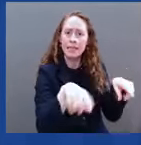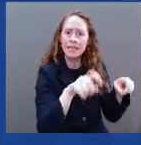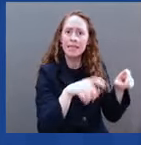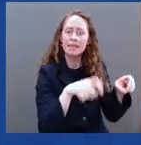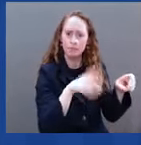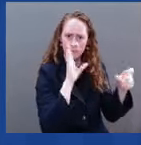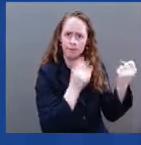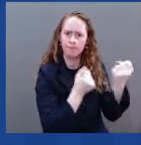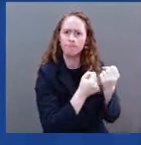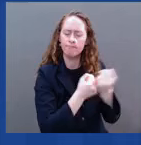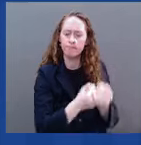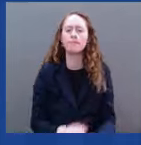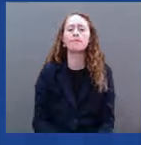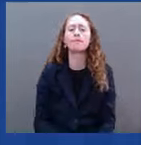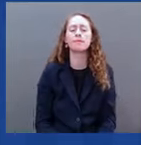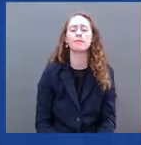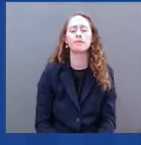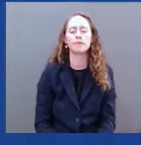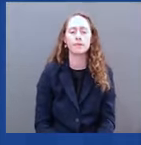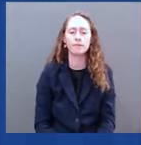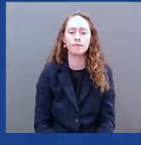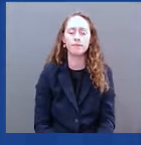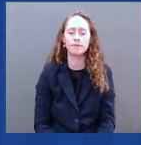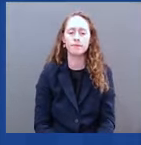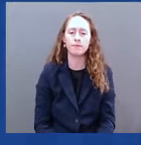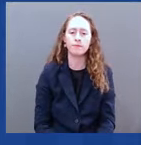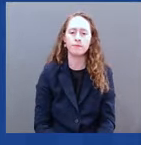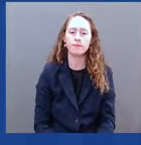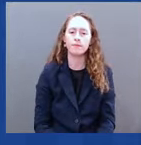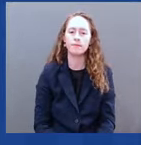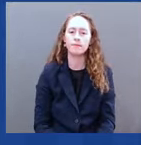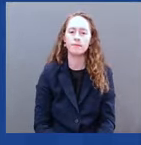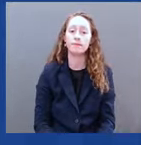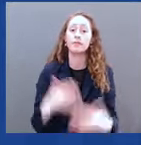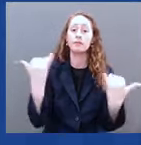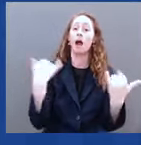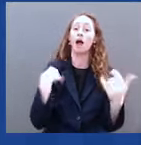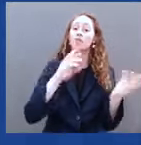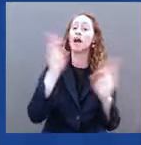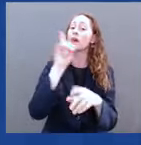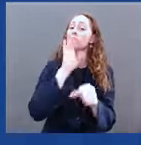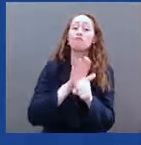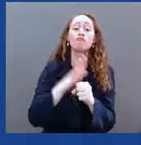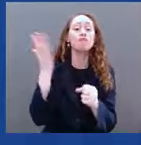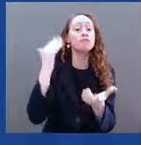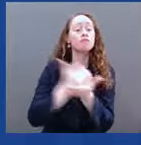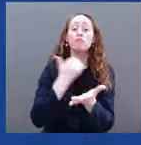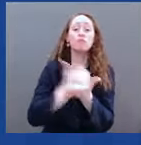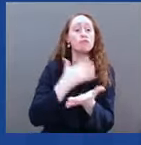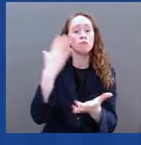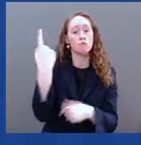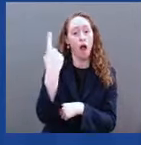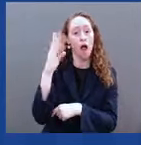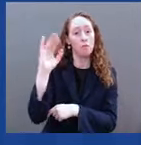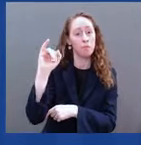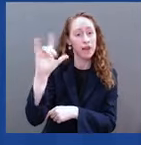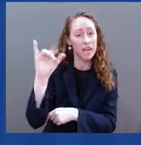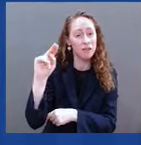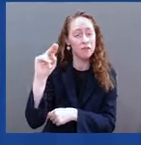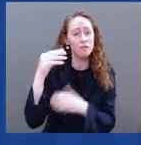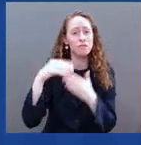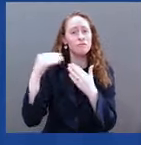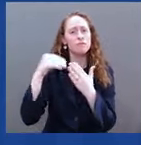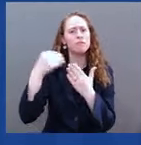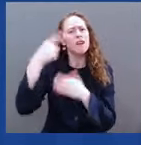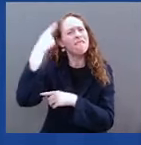than $1 billion in humanitarian assistance to help get relief to millions of Ukrainians affected by the war